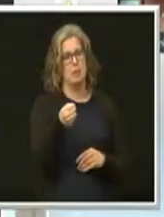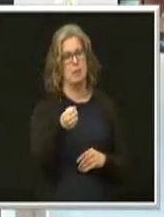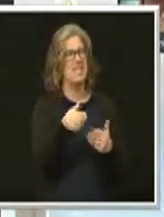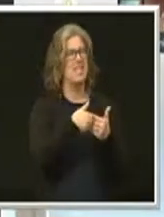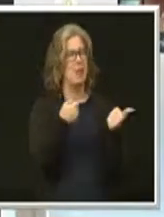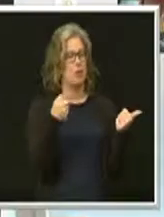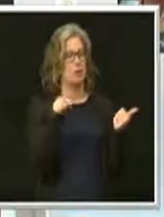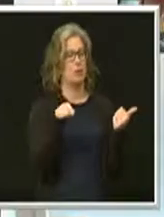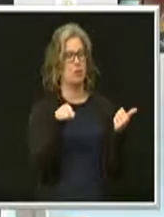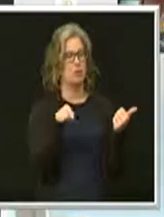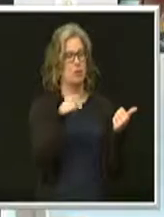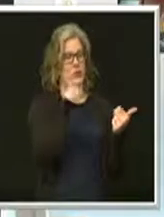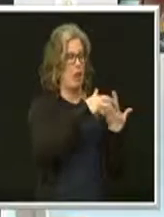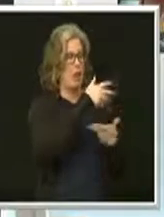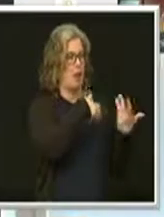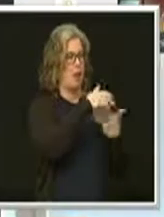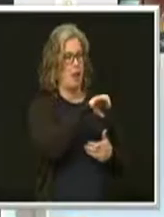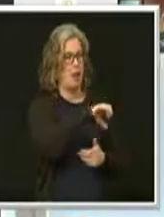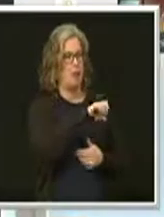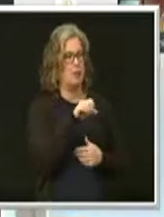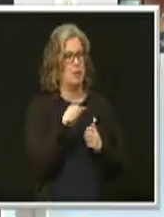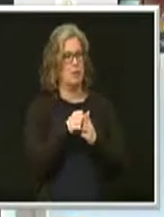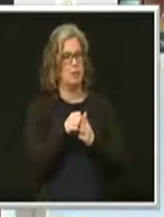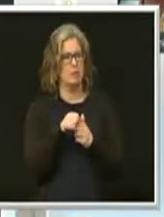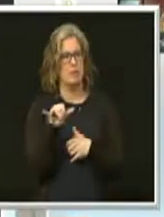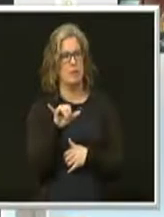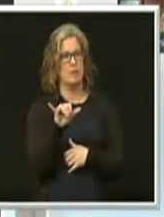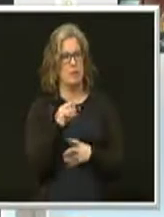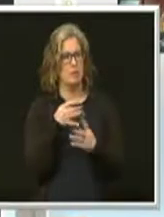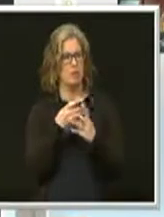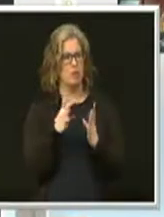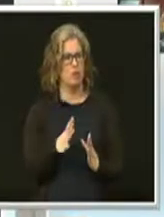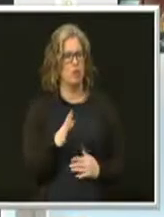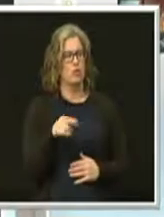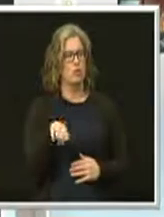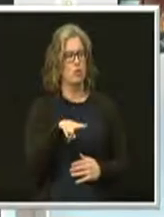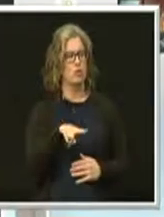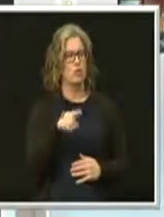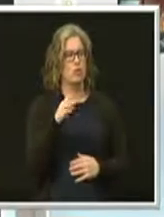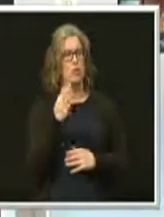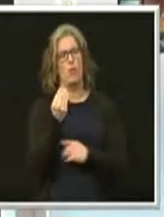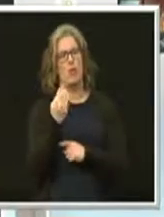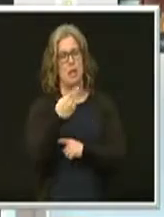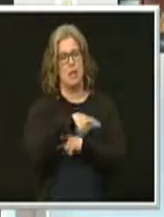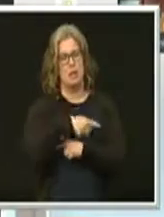segregating them with like prisoners. And for the 14 days,